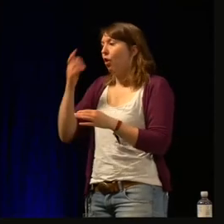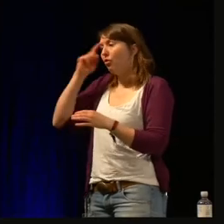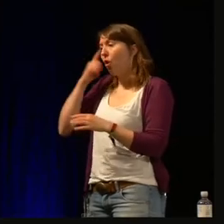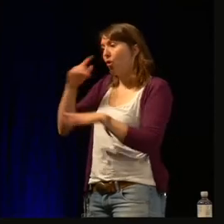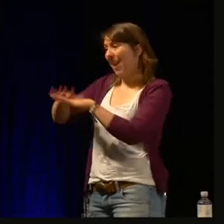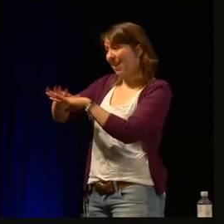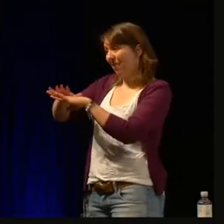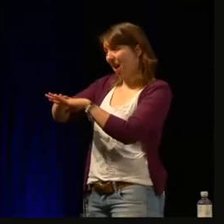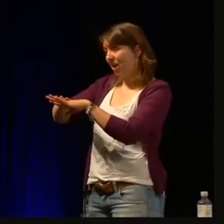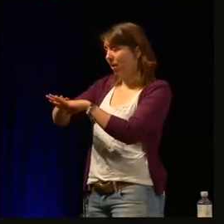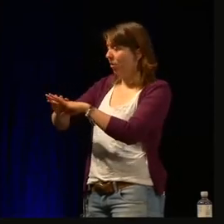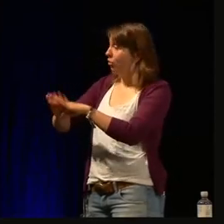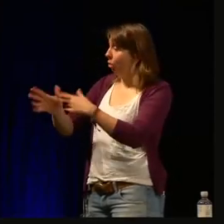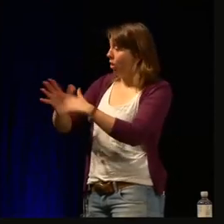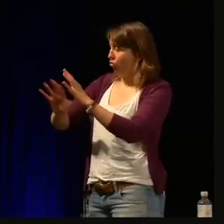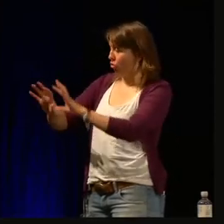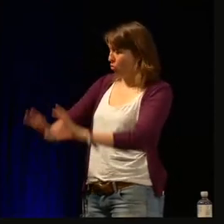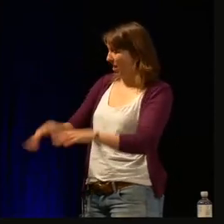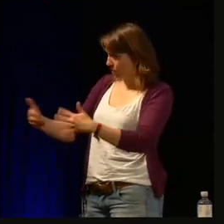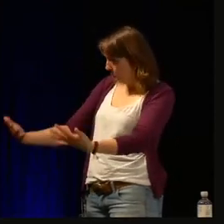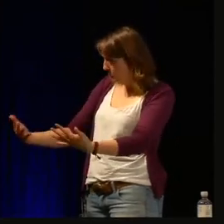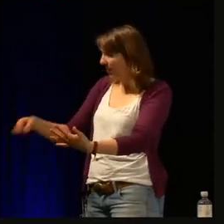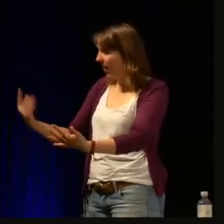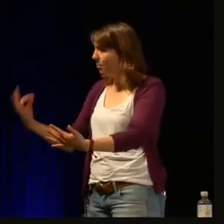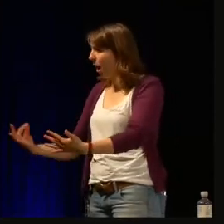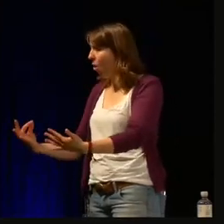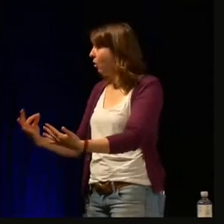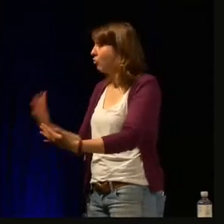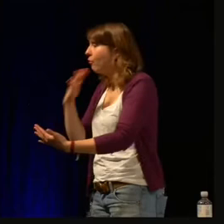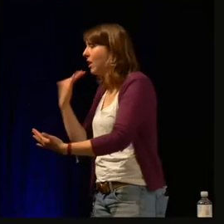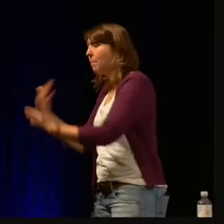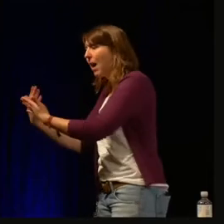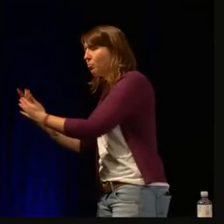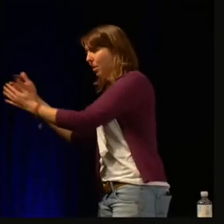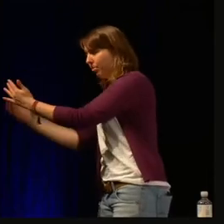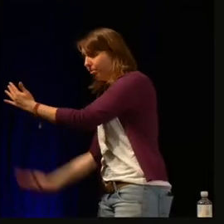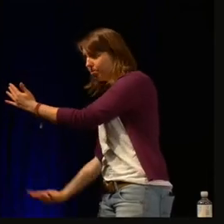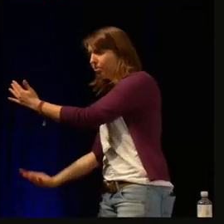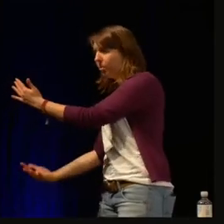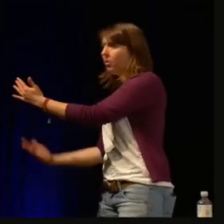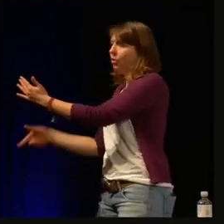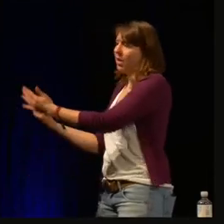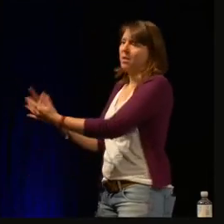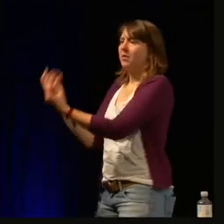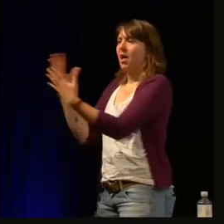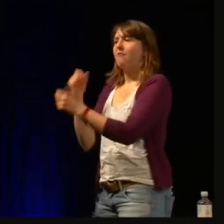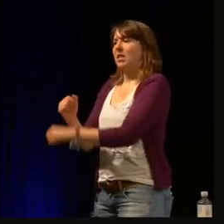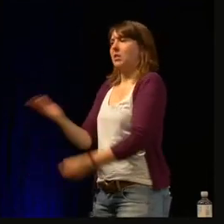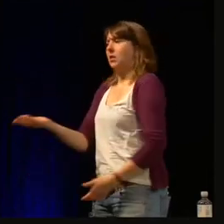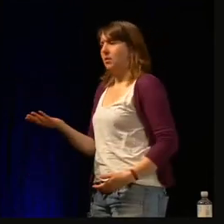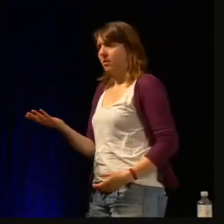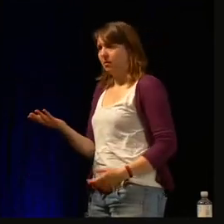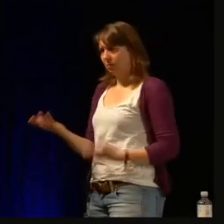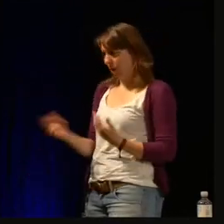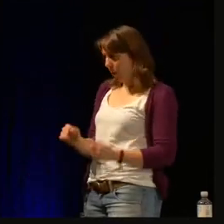But can't you say you need a certain amount of data points to saturate your system, and therefore we